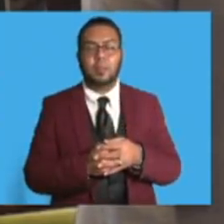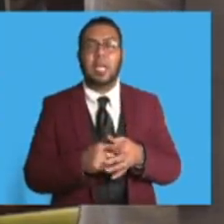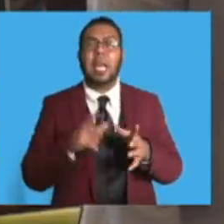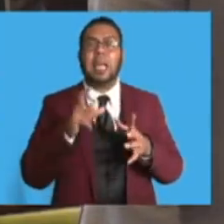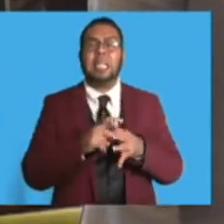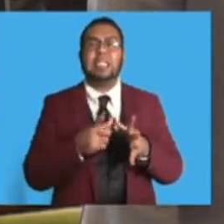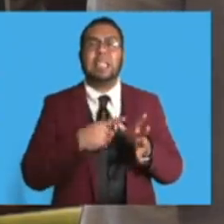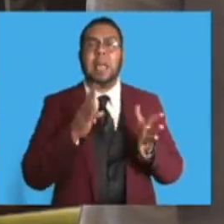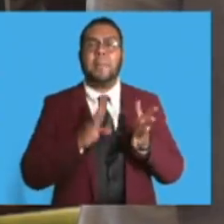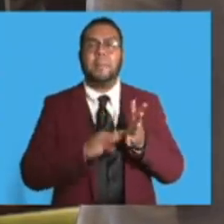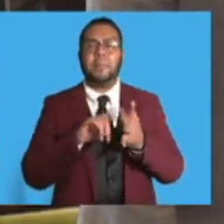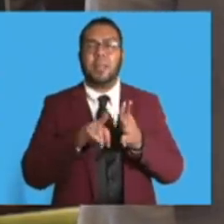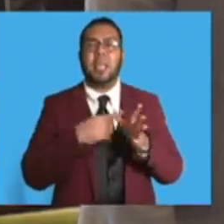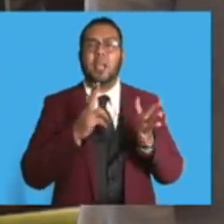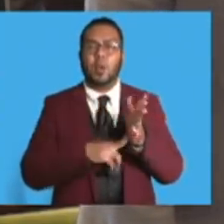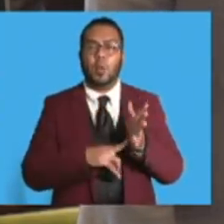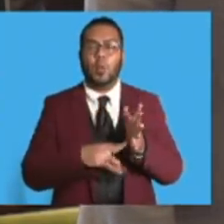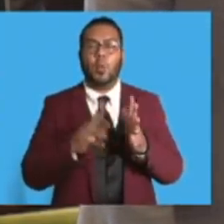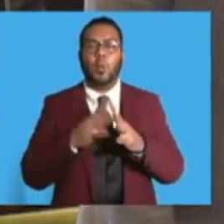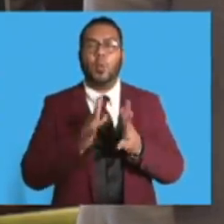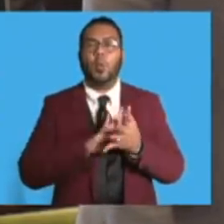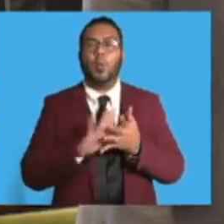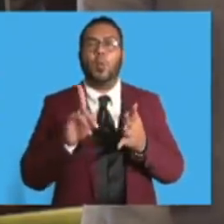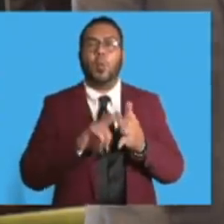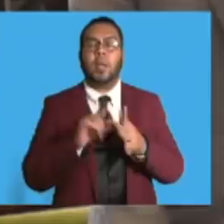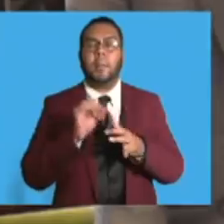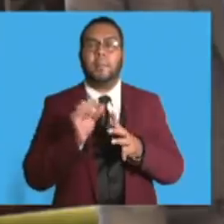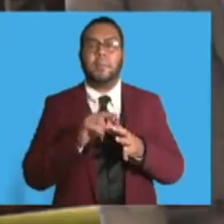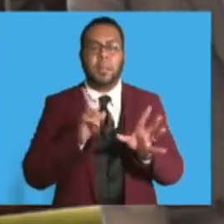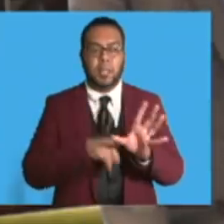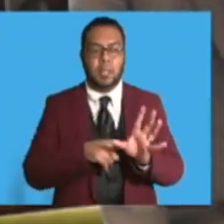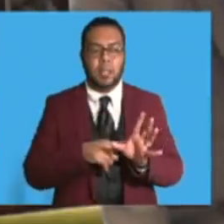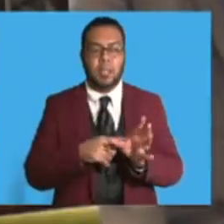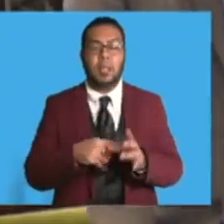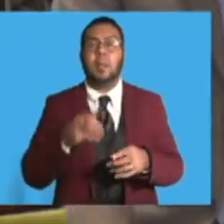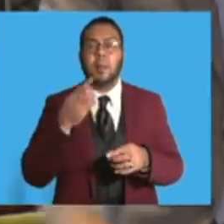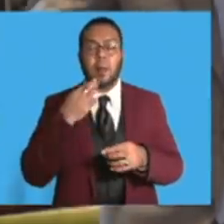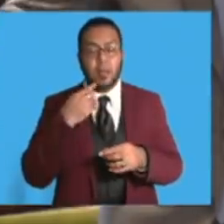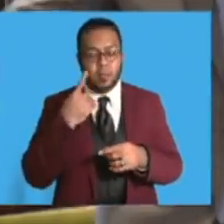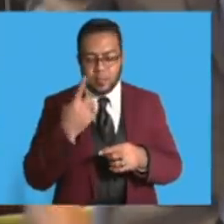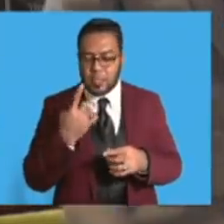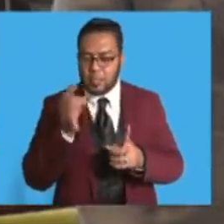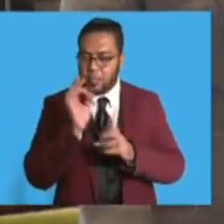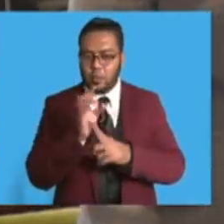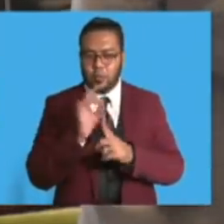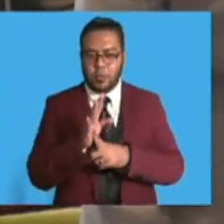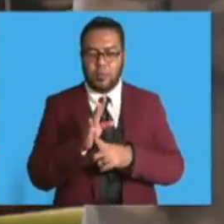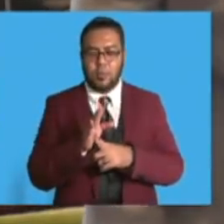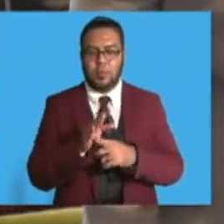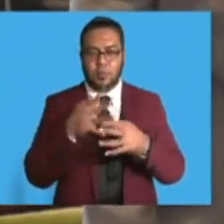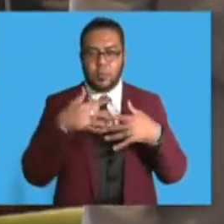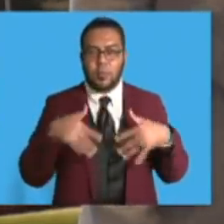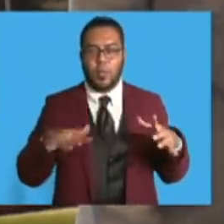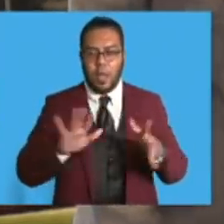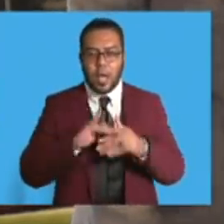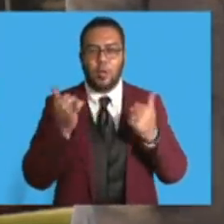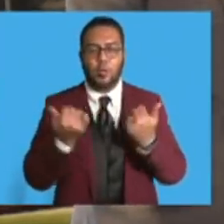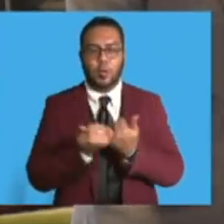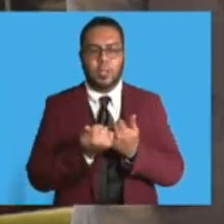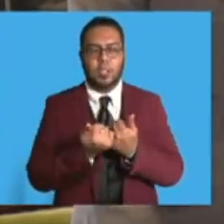Whippy. Damien deserves a particular welcome mention, and I'm sure most of the members of this side of the House will agree with